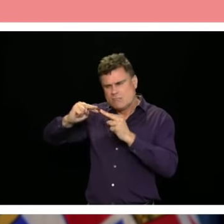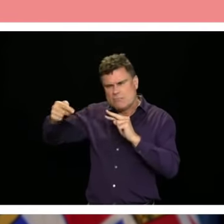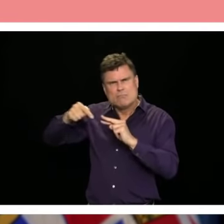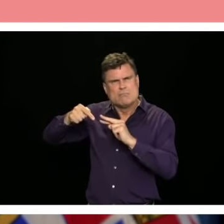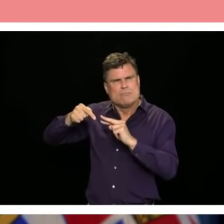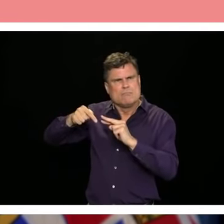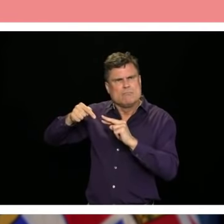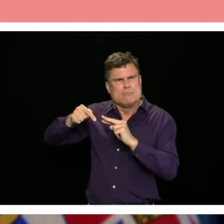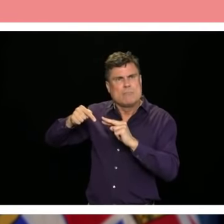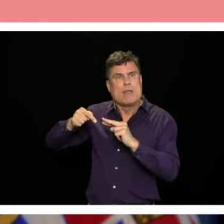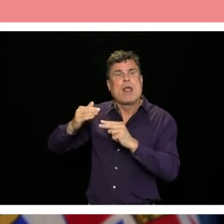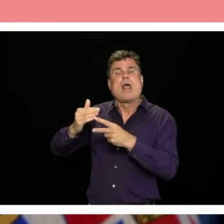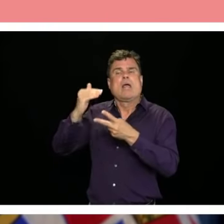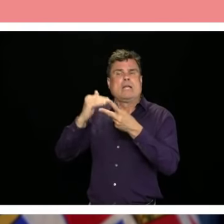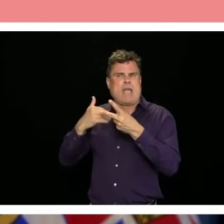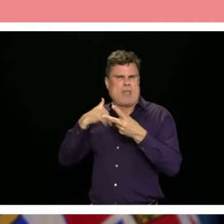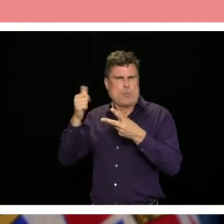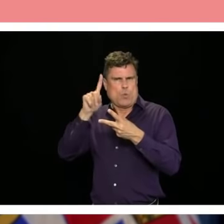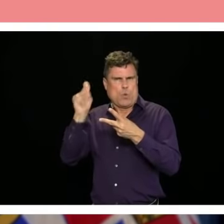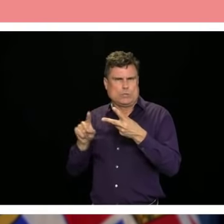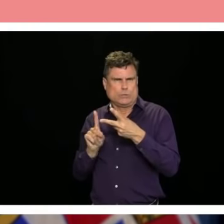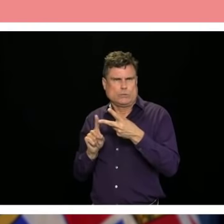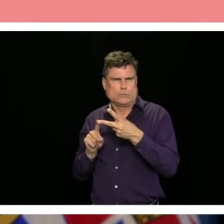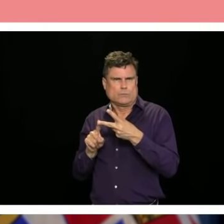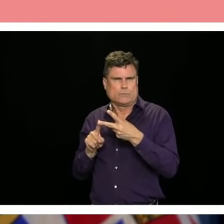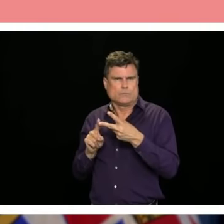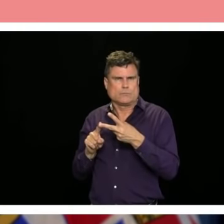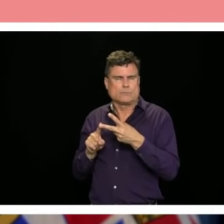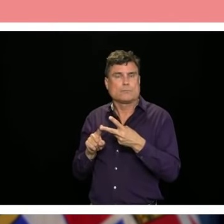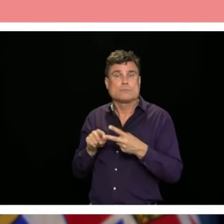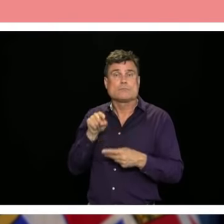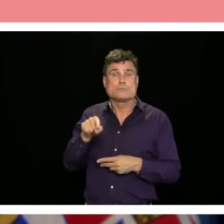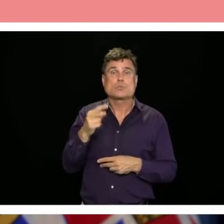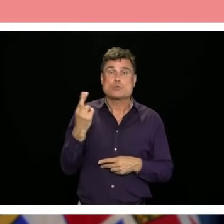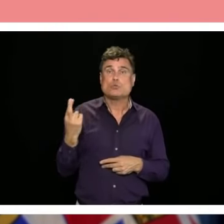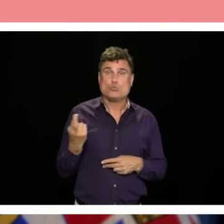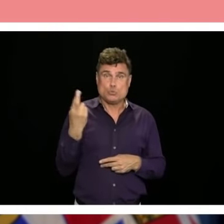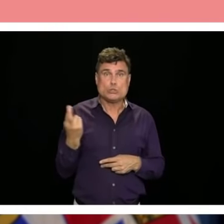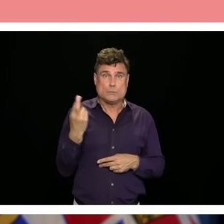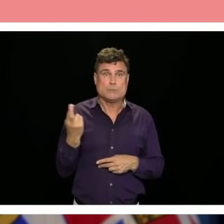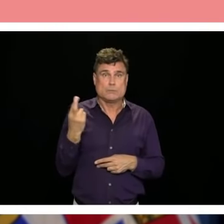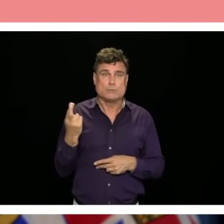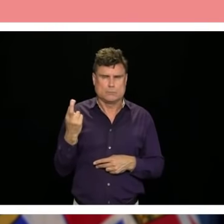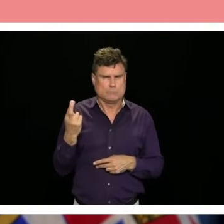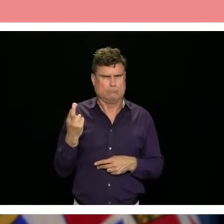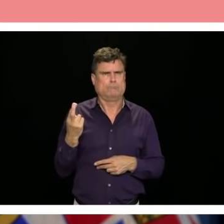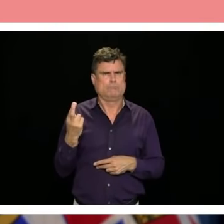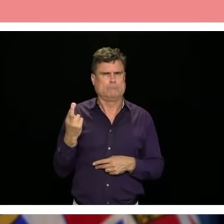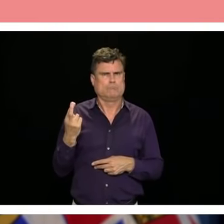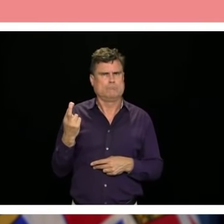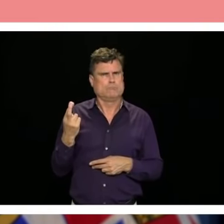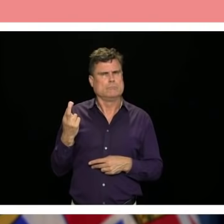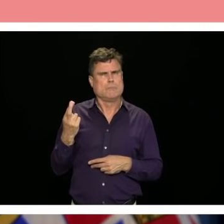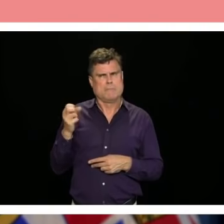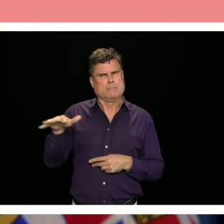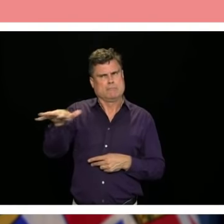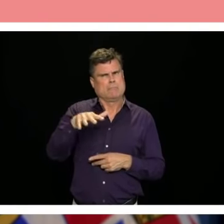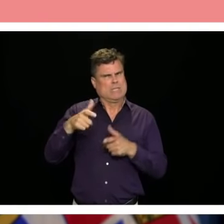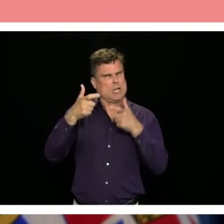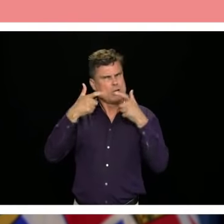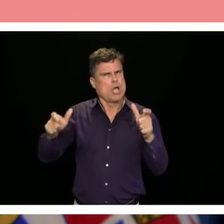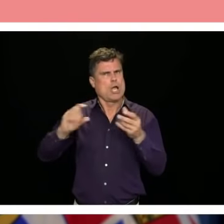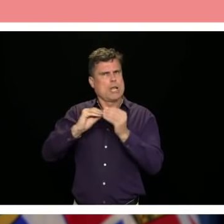Hi, Dr. Henry. Looking at the virus origins from the modeling, is it a surprise travel from China wasn't more significant in